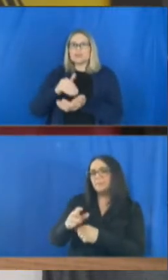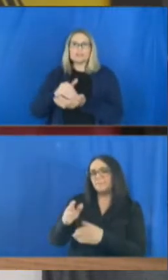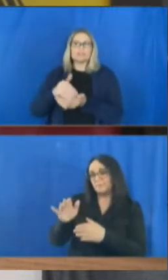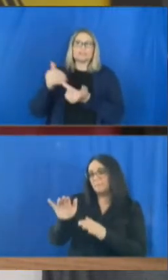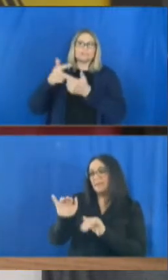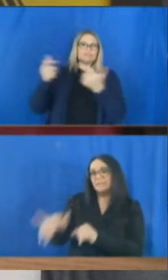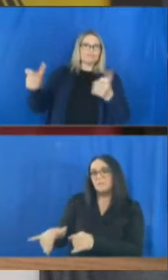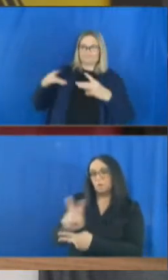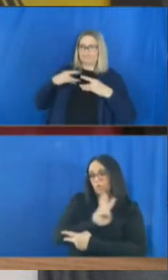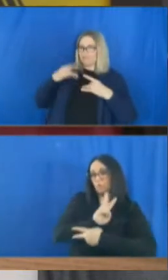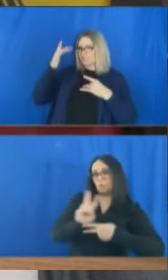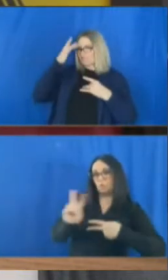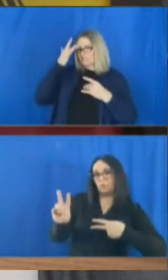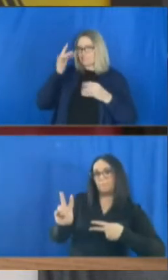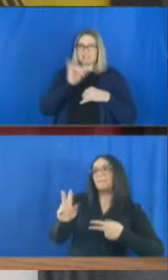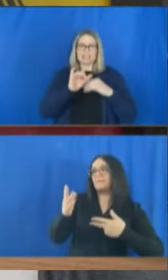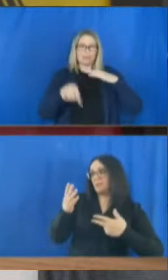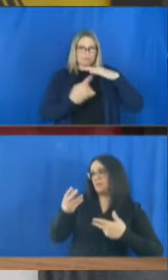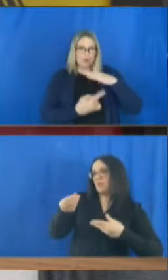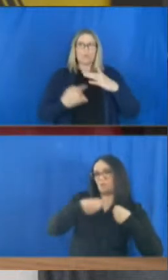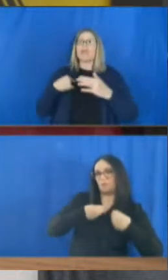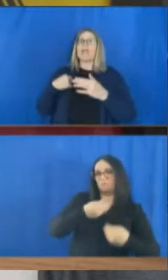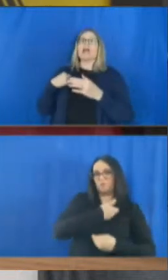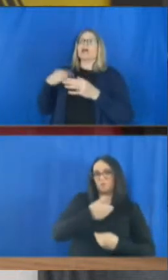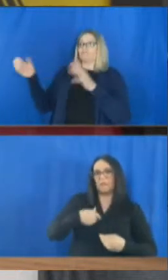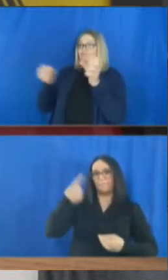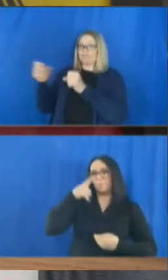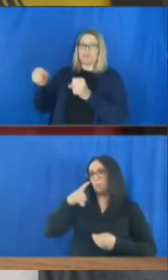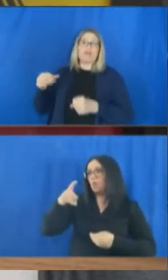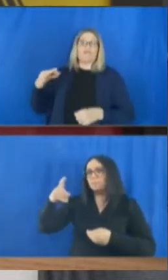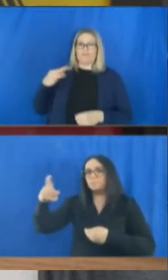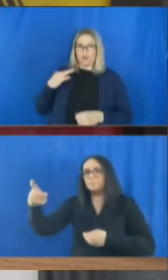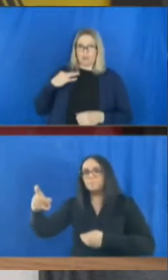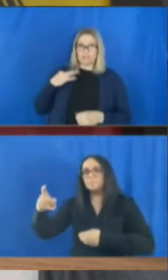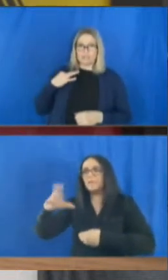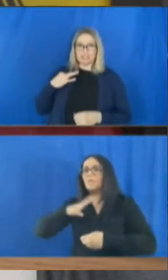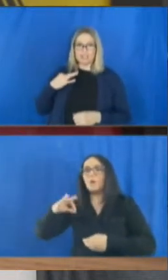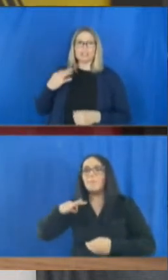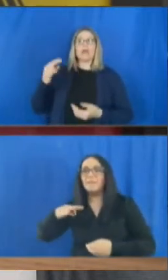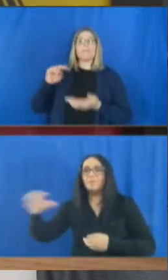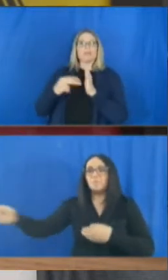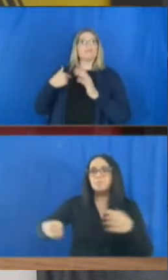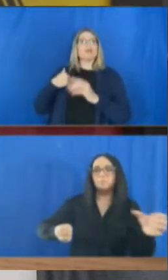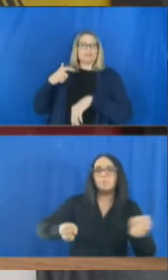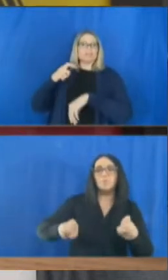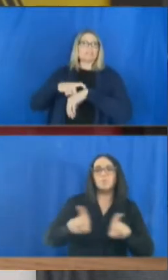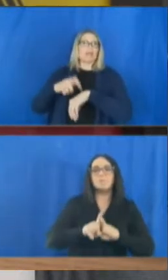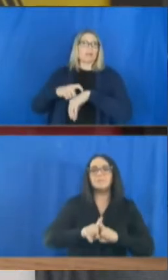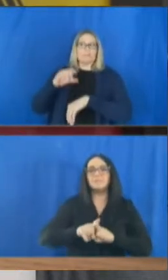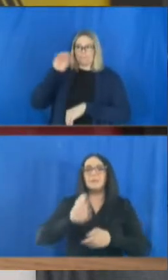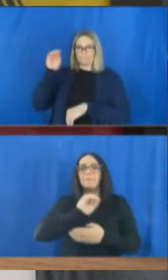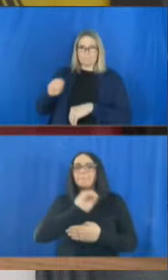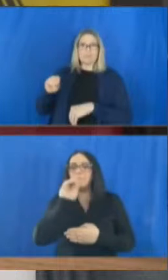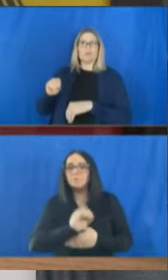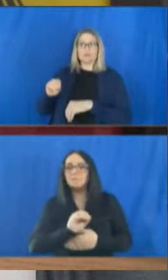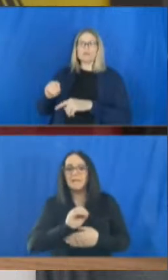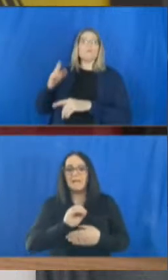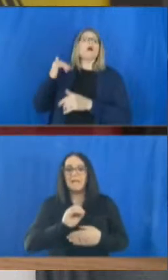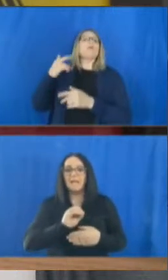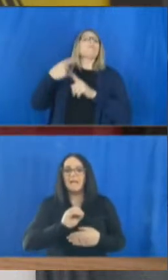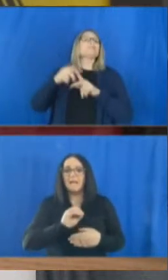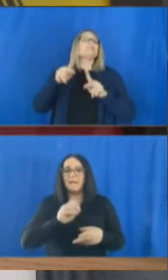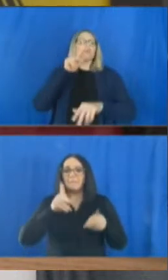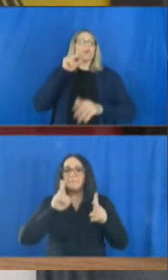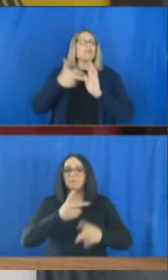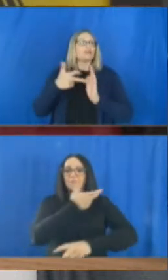out of the hospital. We have lots of data to demonstrate that. So every incremental improvement in all of those